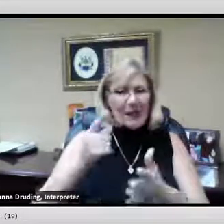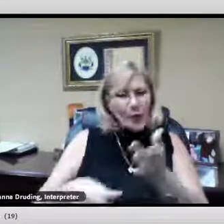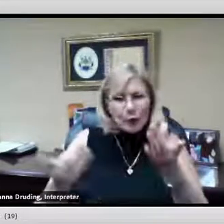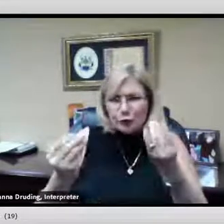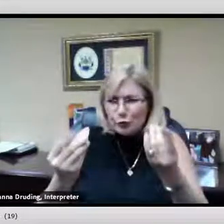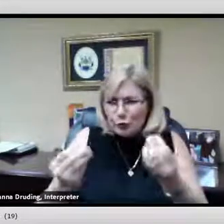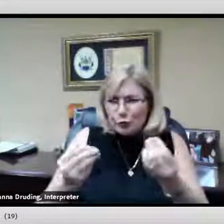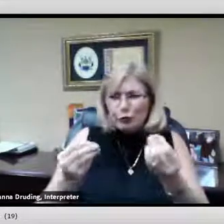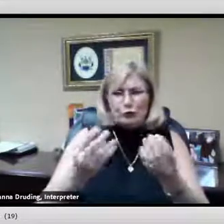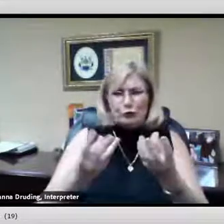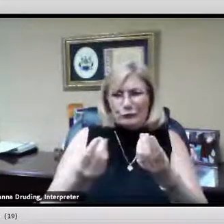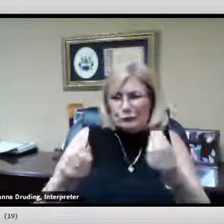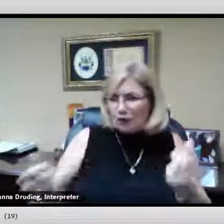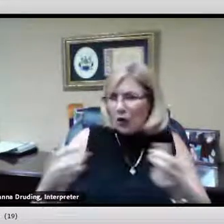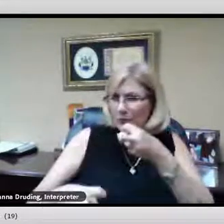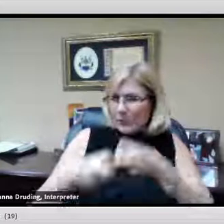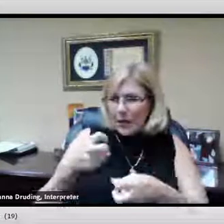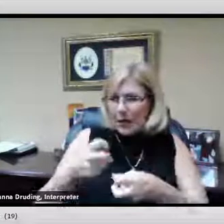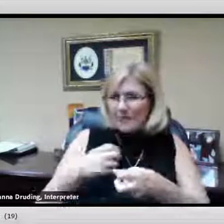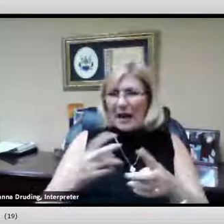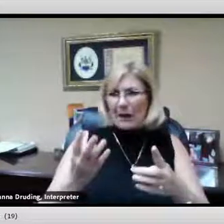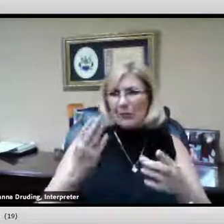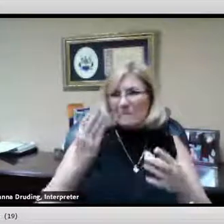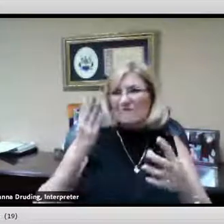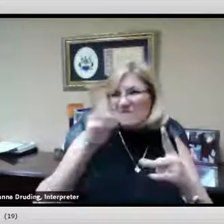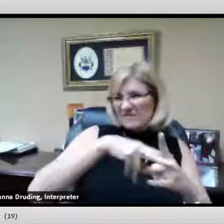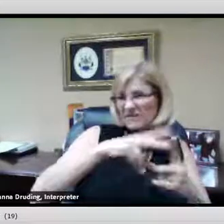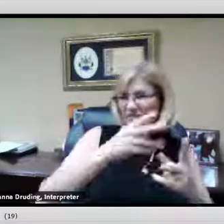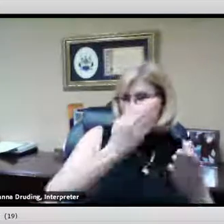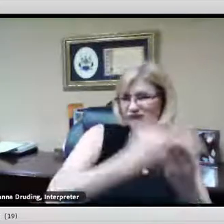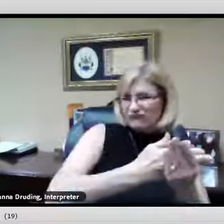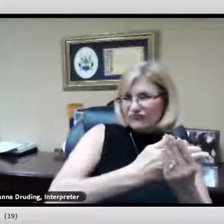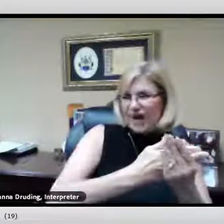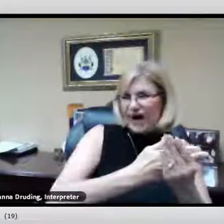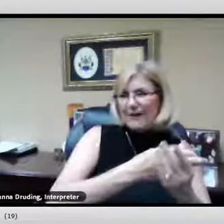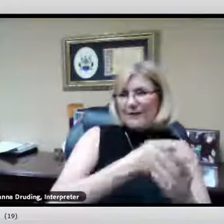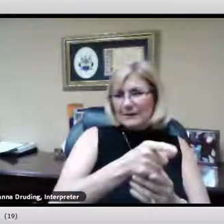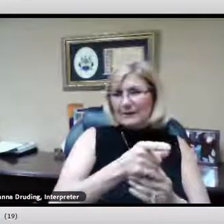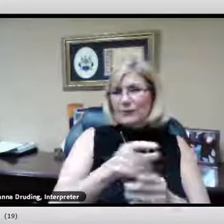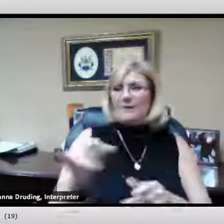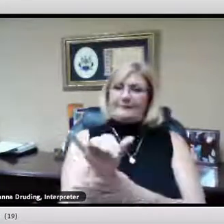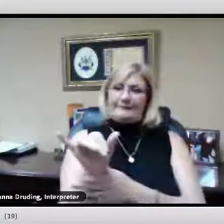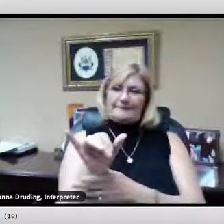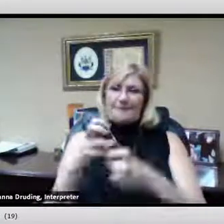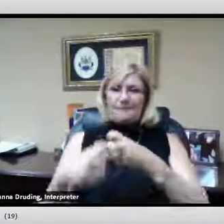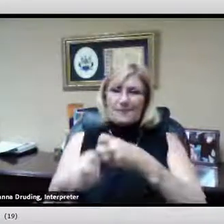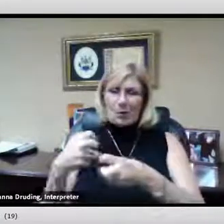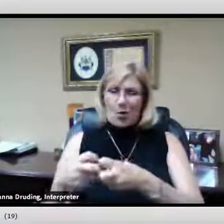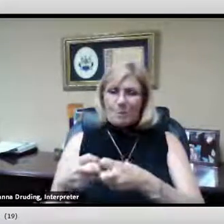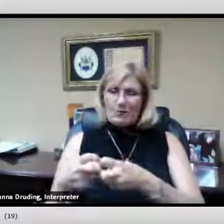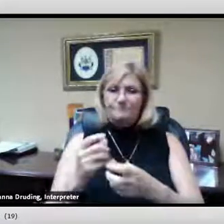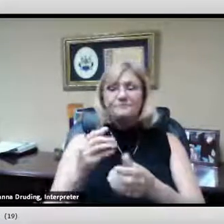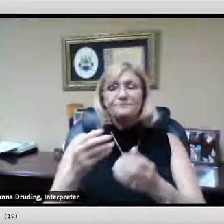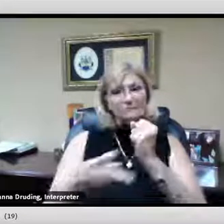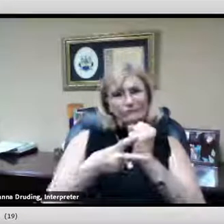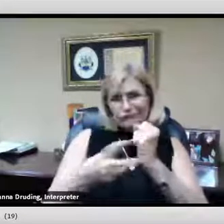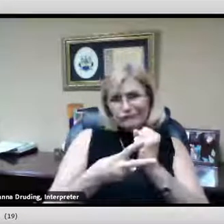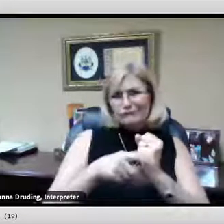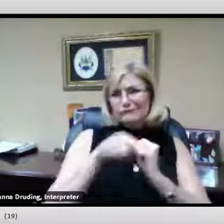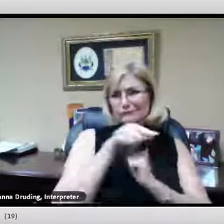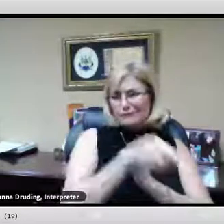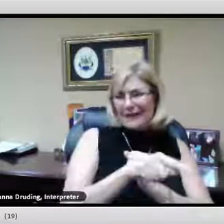that wherever I file the other emails having to do with similar problems. Very helpful just